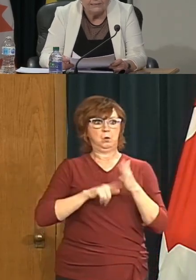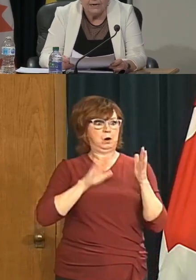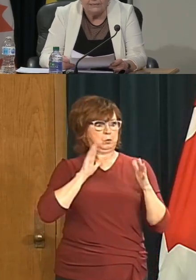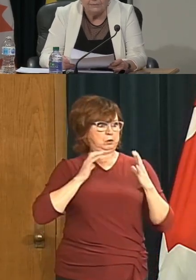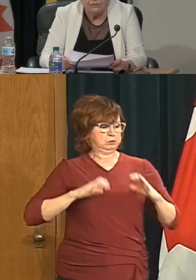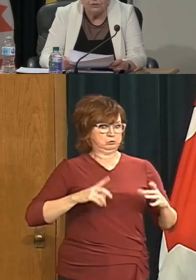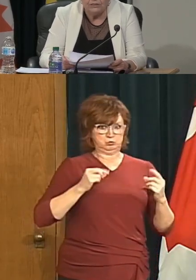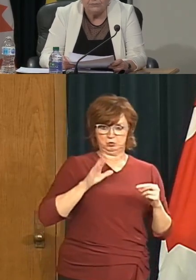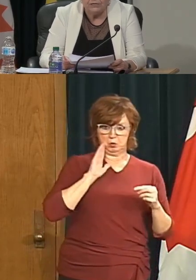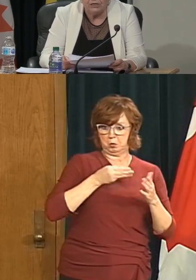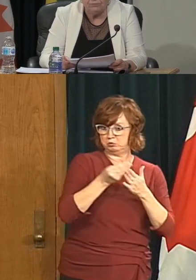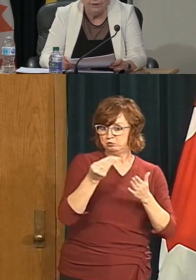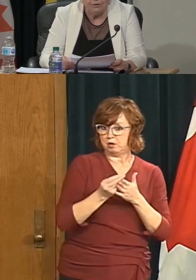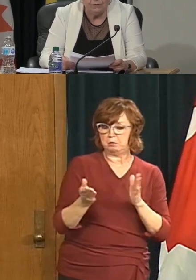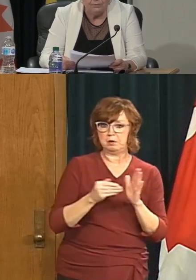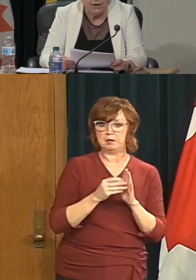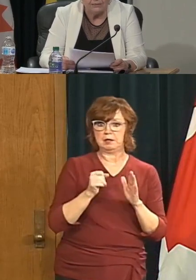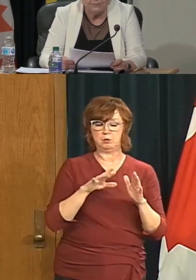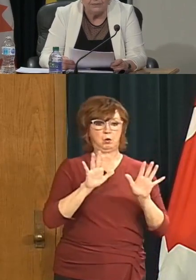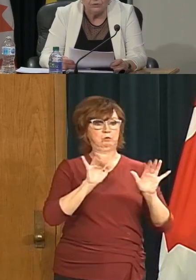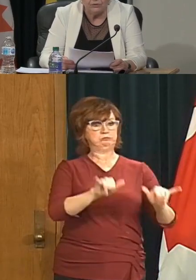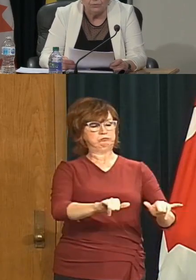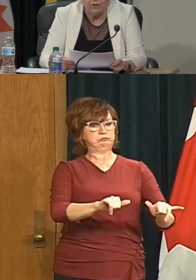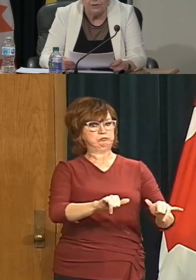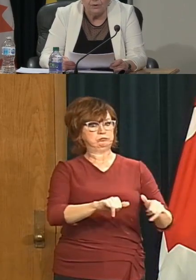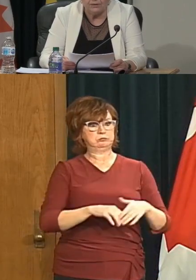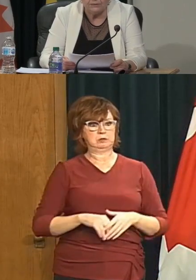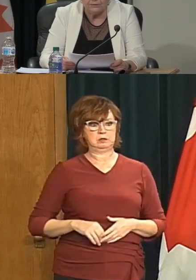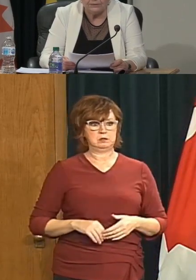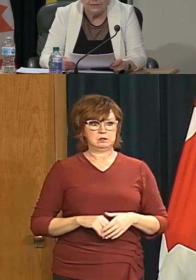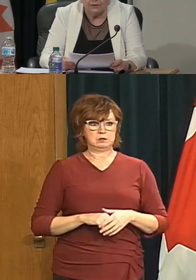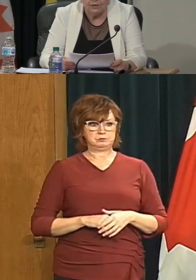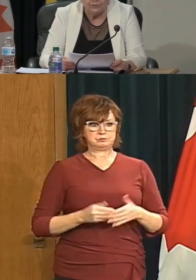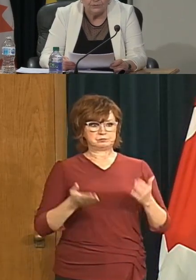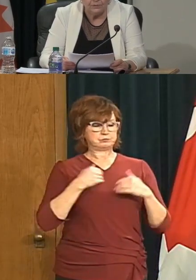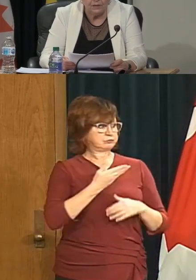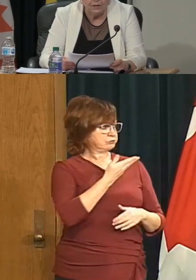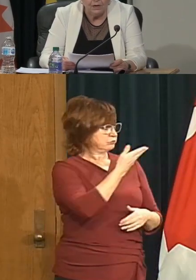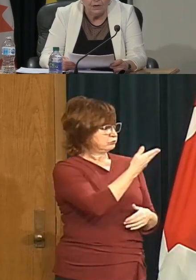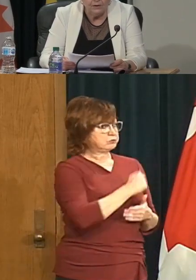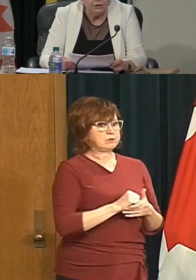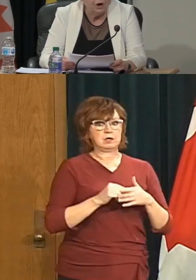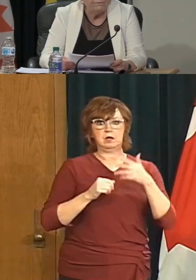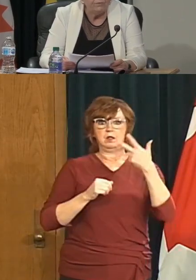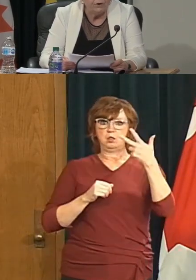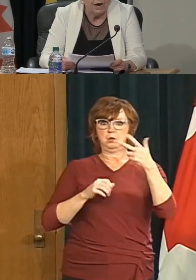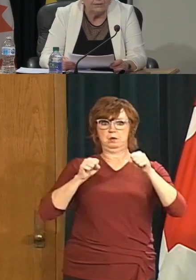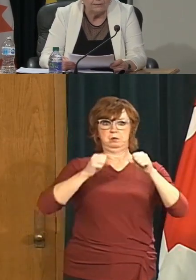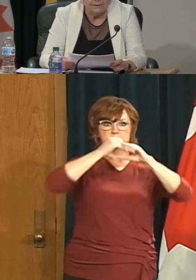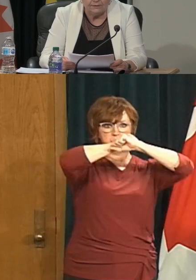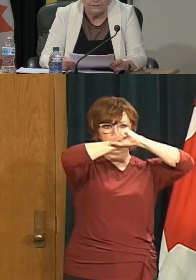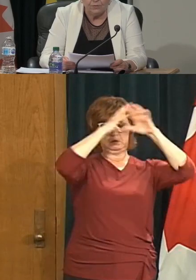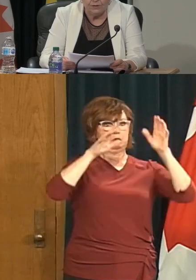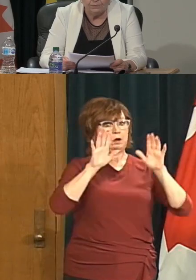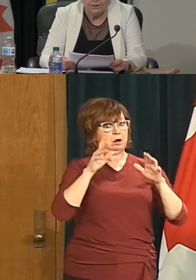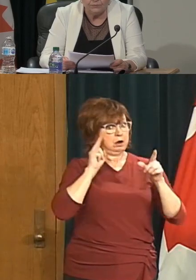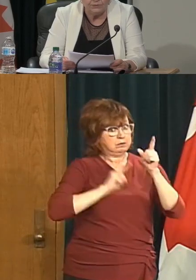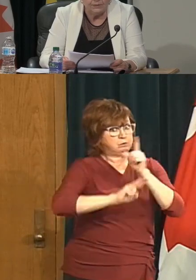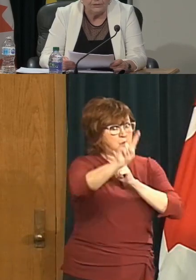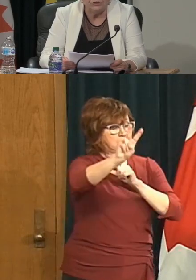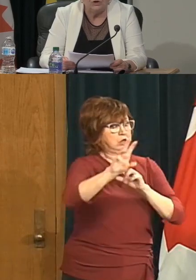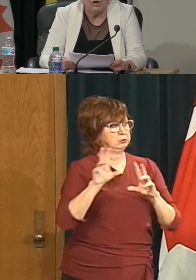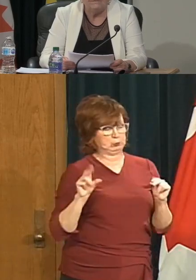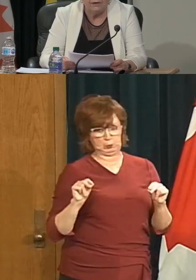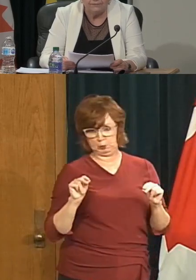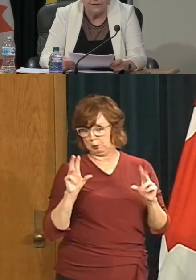This next slide demonstrates potential revenue impacts based on three possible scenarios. They are not forecasts at this point because